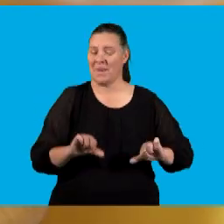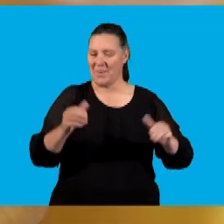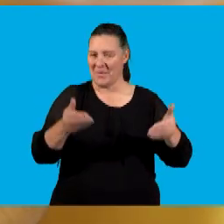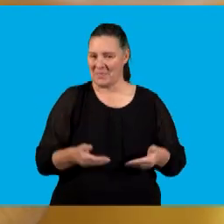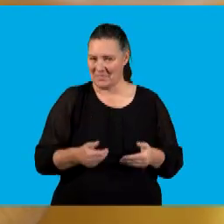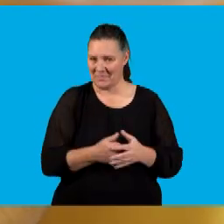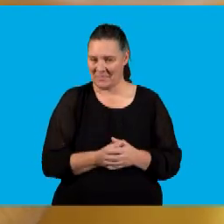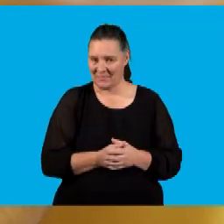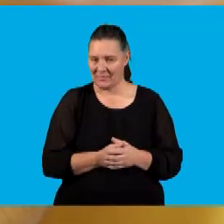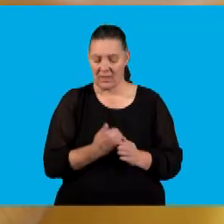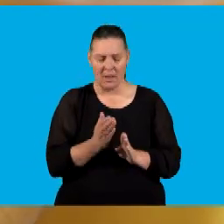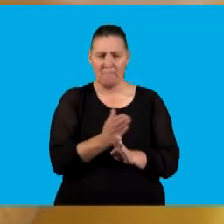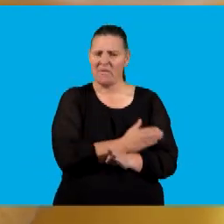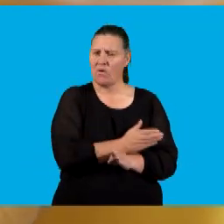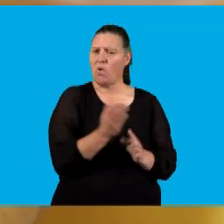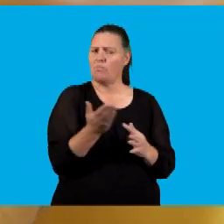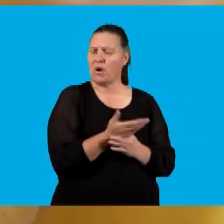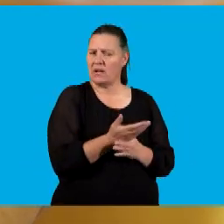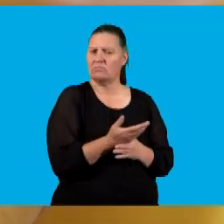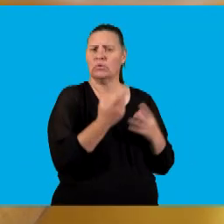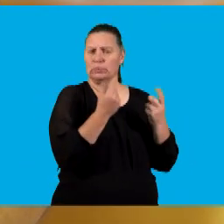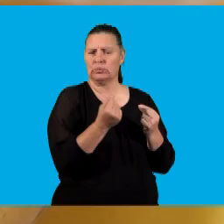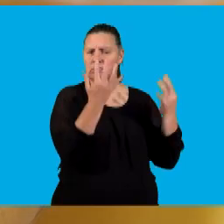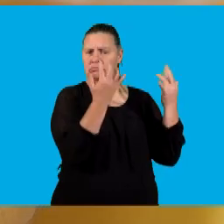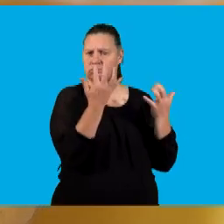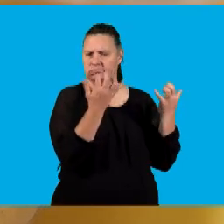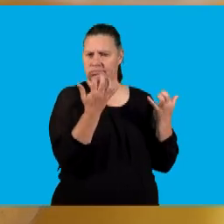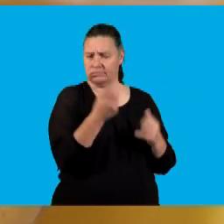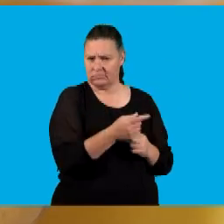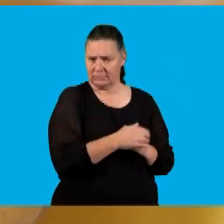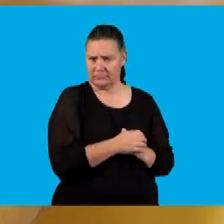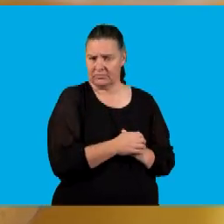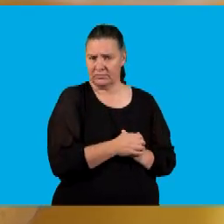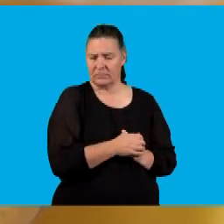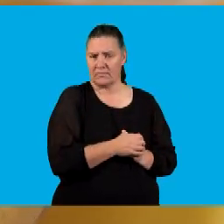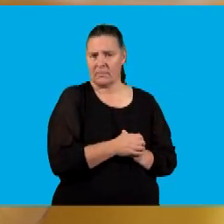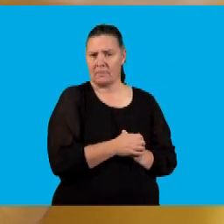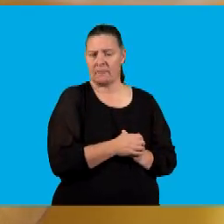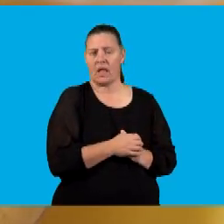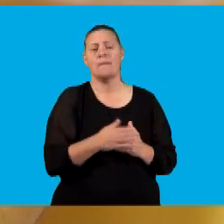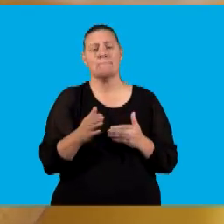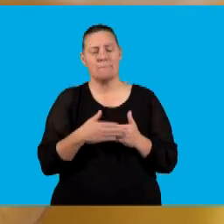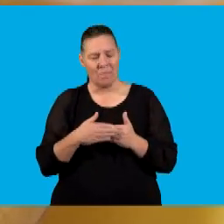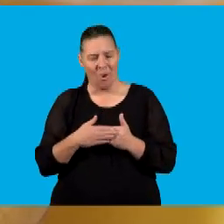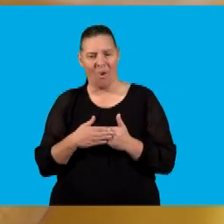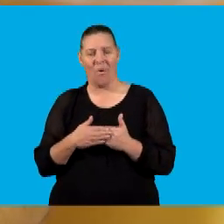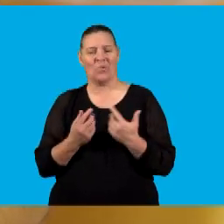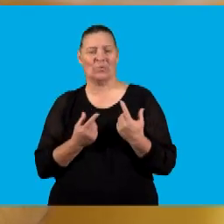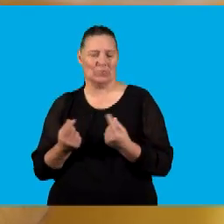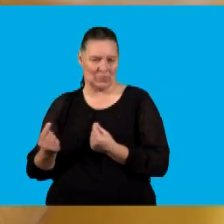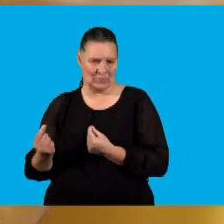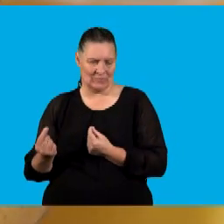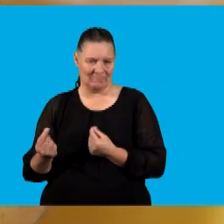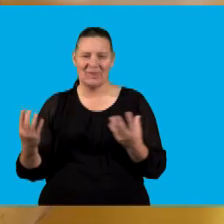Welcome back, dear learners. Before the ad break, we did some calculations, and I have more calculations here with